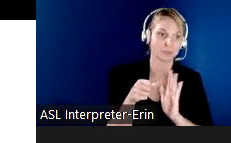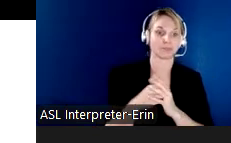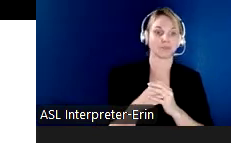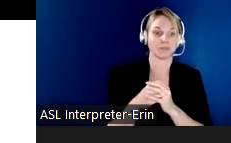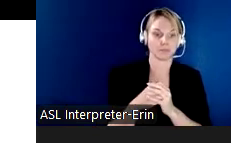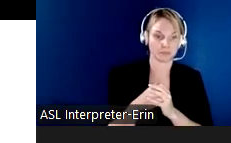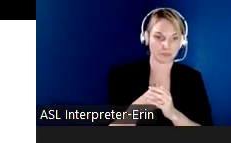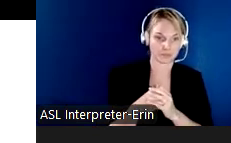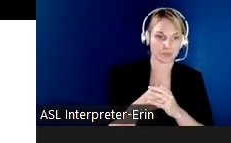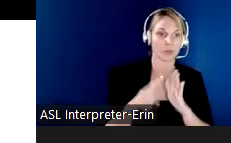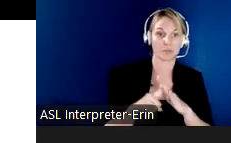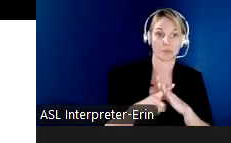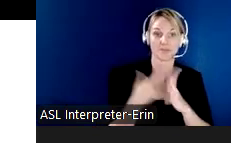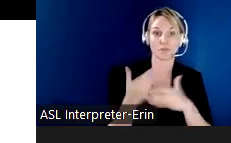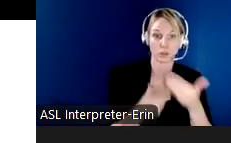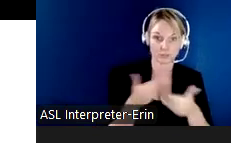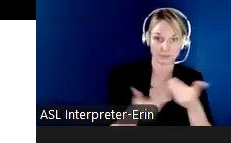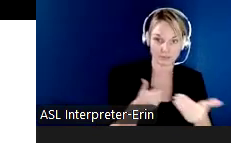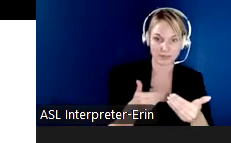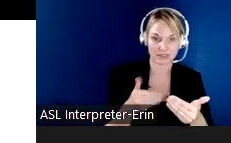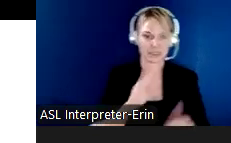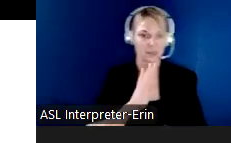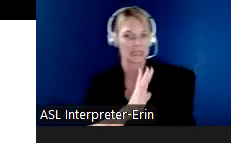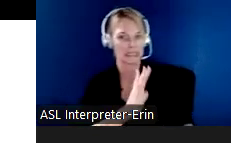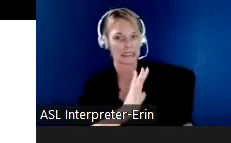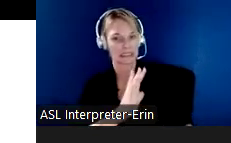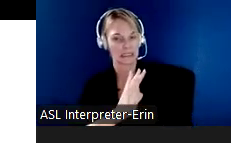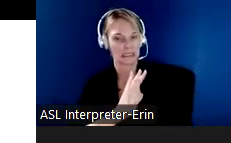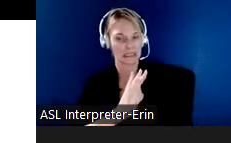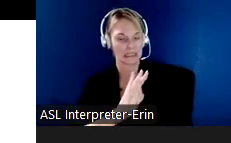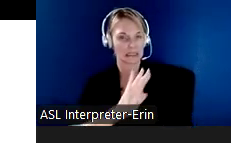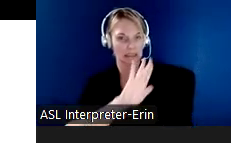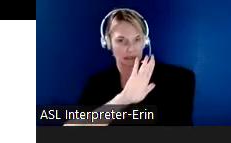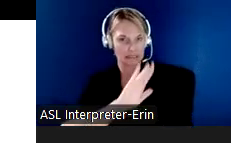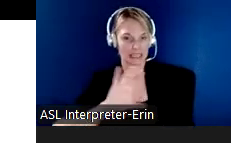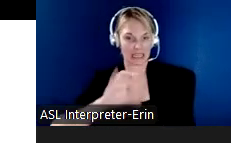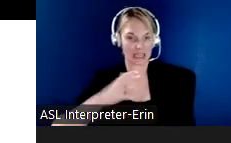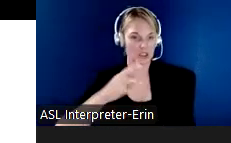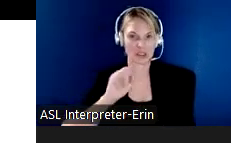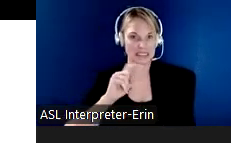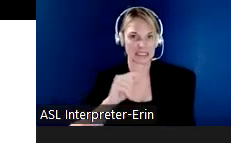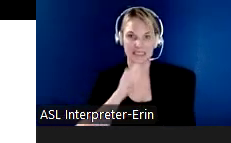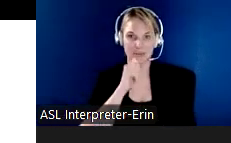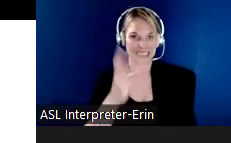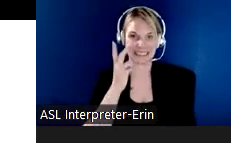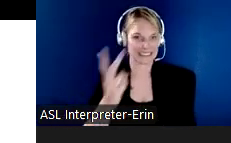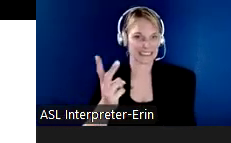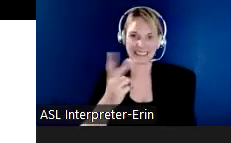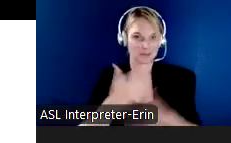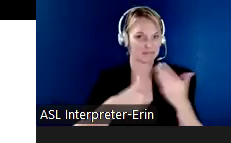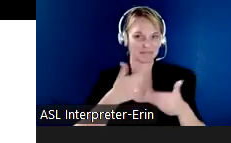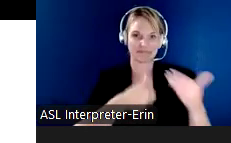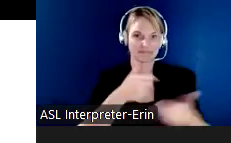to begin the process. Hey, On the Sally, left hand, oh, we're did my not screen seeing, share stop? yeah, we're not Oh, seeing okay. the